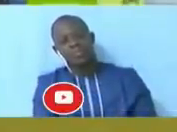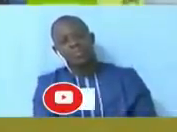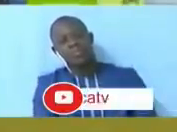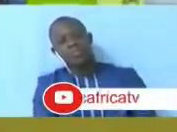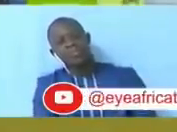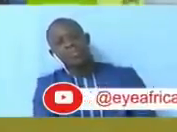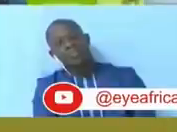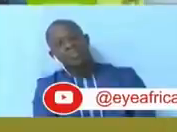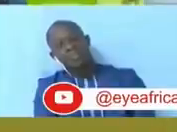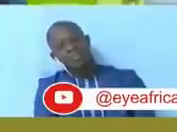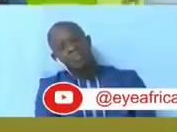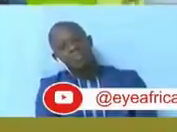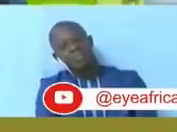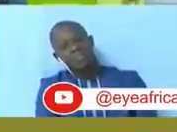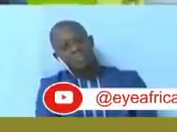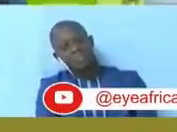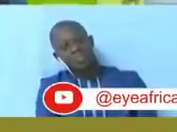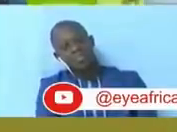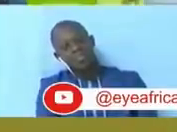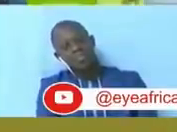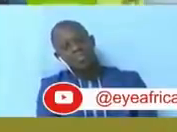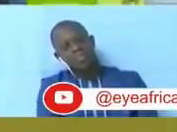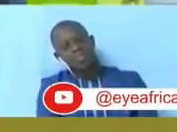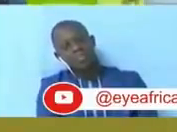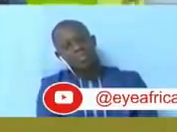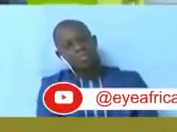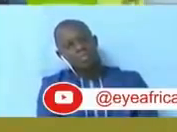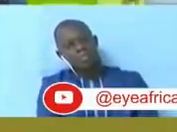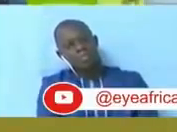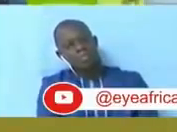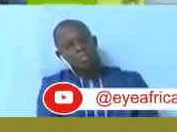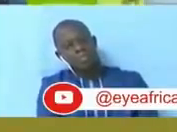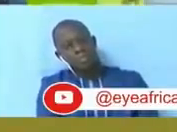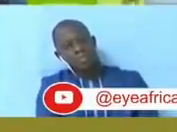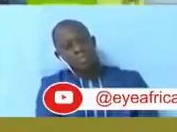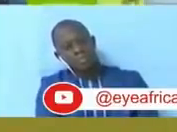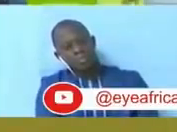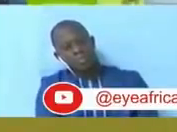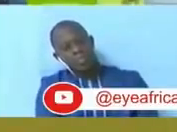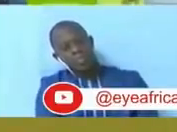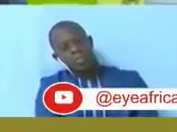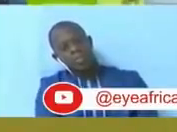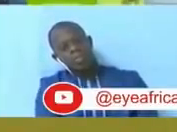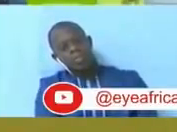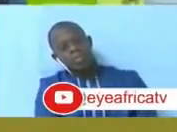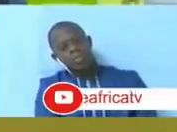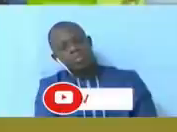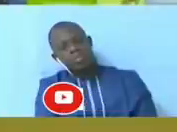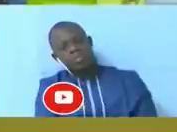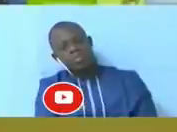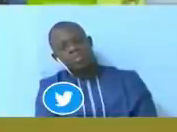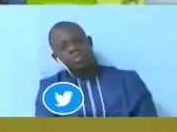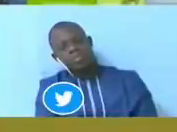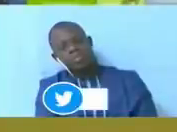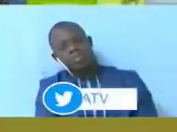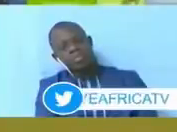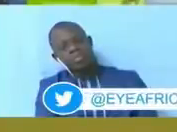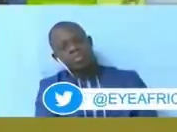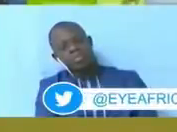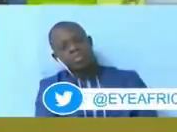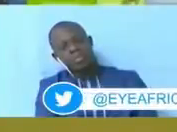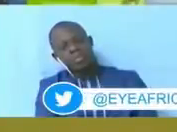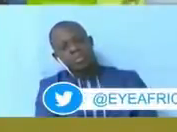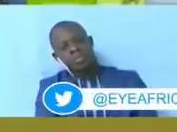lanya kama. Andu golukono mo kilimbiji. Me yalon ko e ka fayne baba galle jallo ala yak biñu sumanda fango na benta